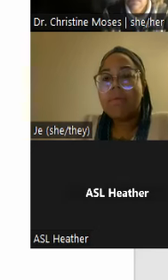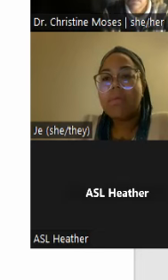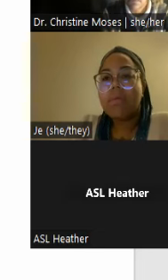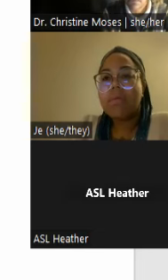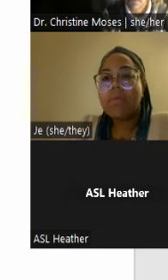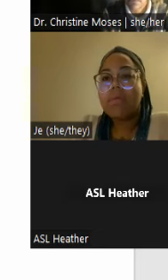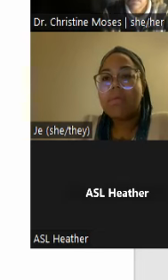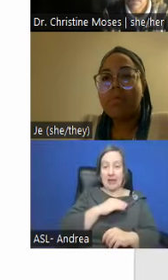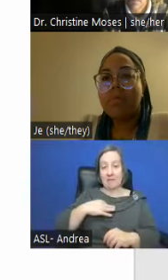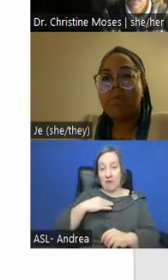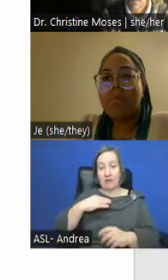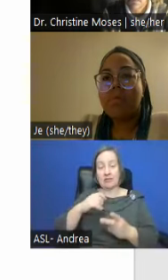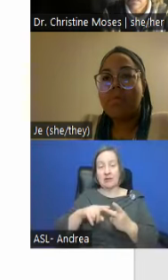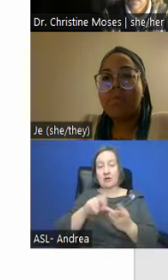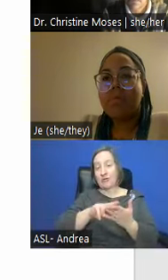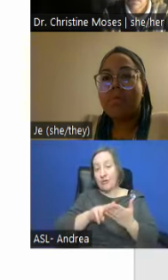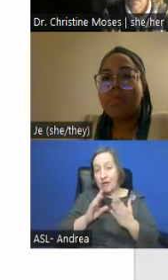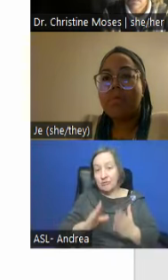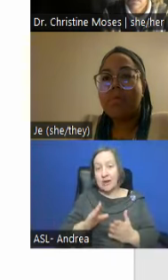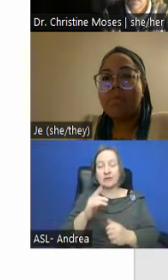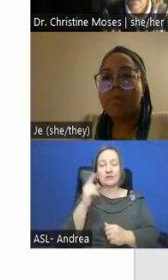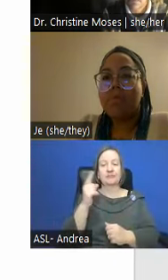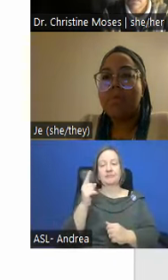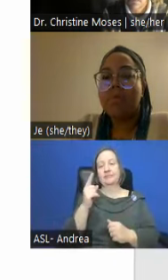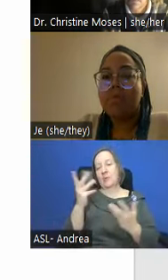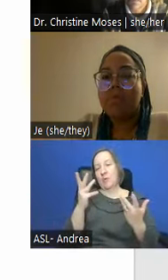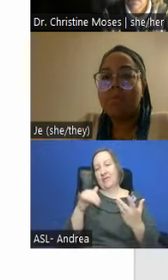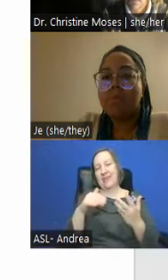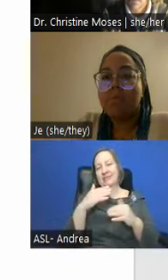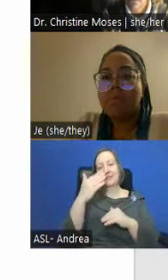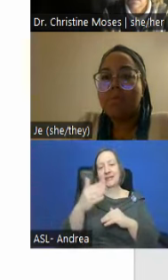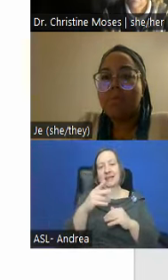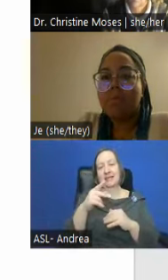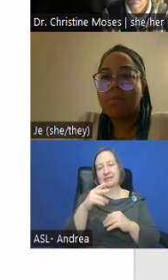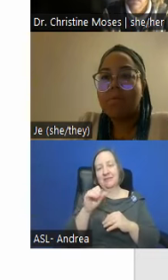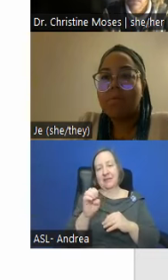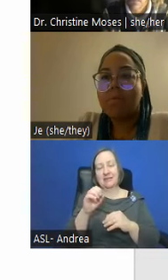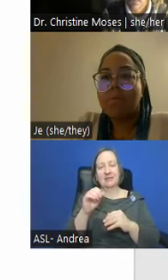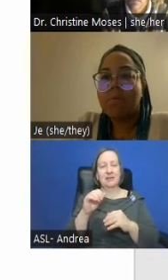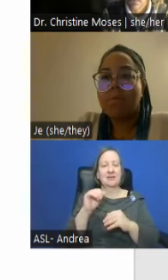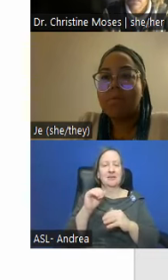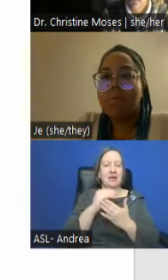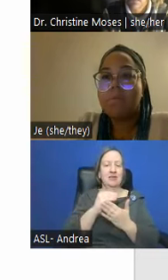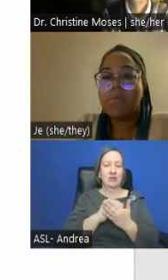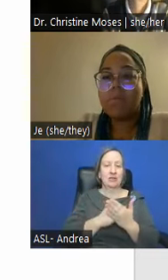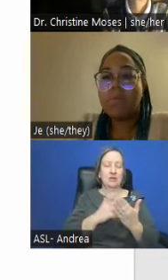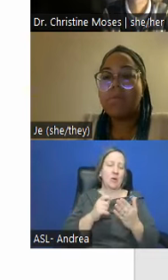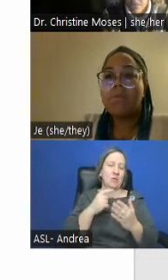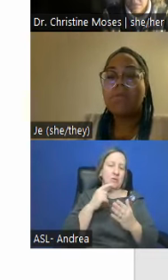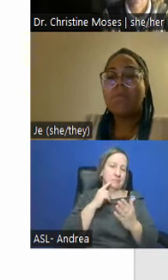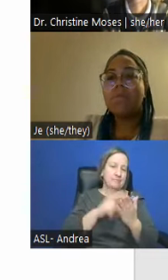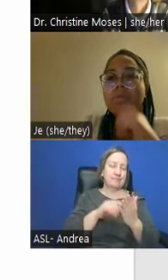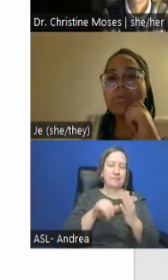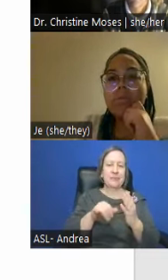staff volunteer or contractor, and what that is on the next phase's agenda. So just wanted to flag that as a potential garden plot